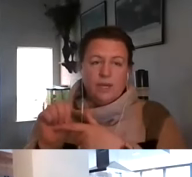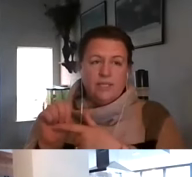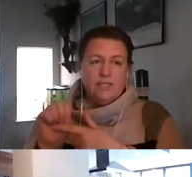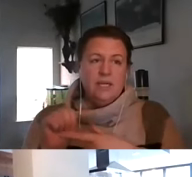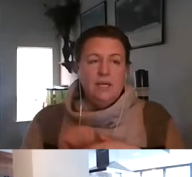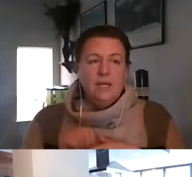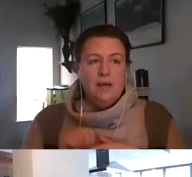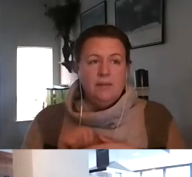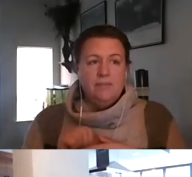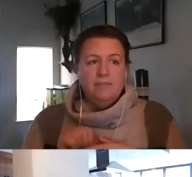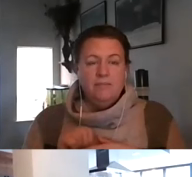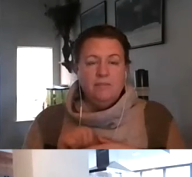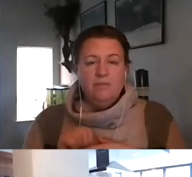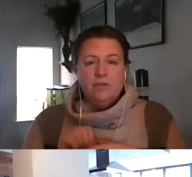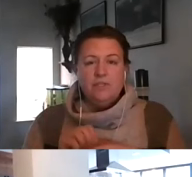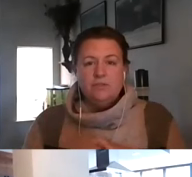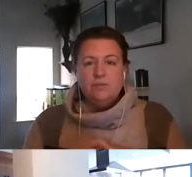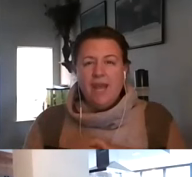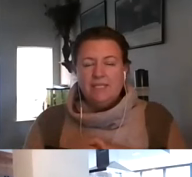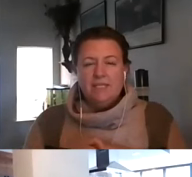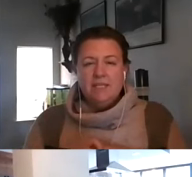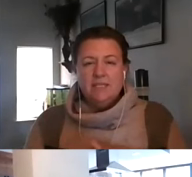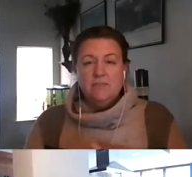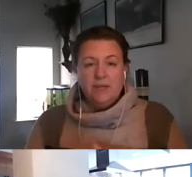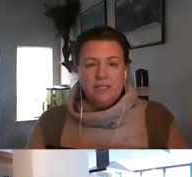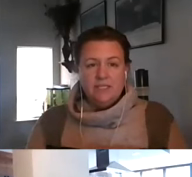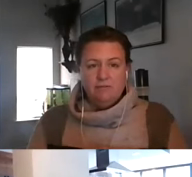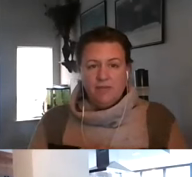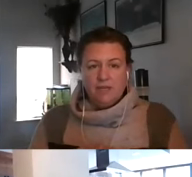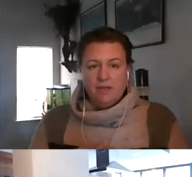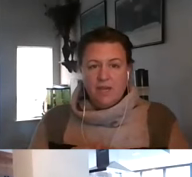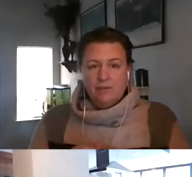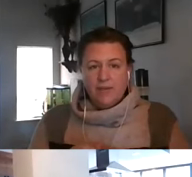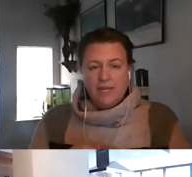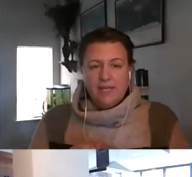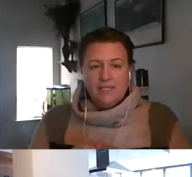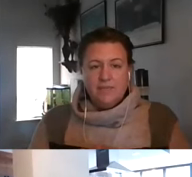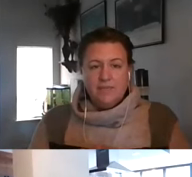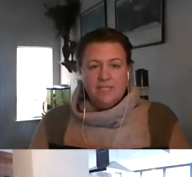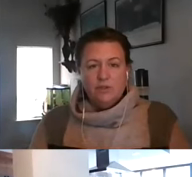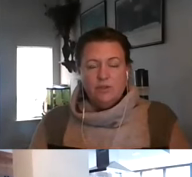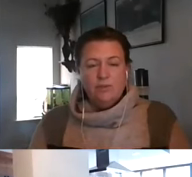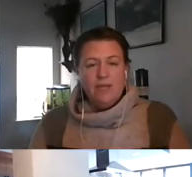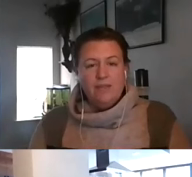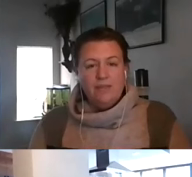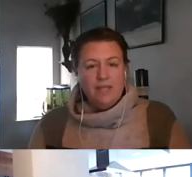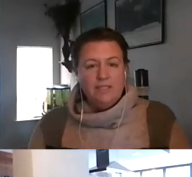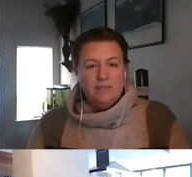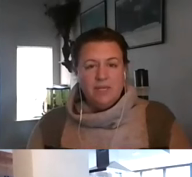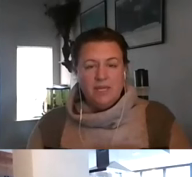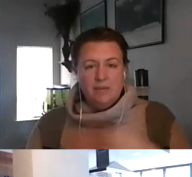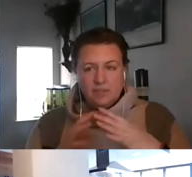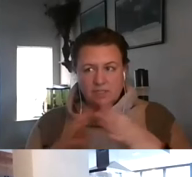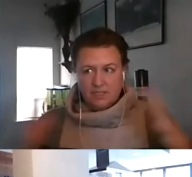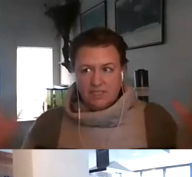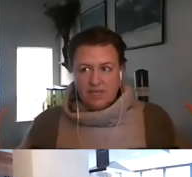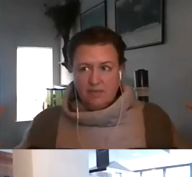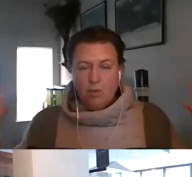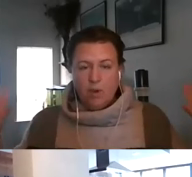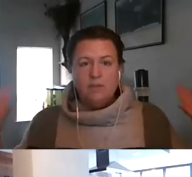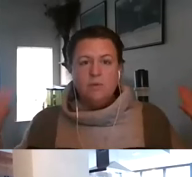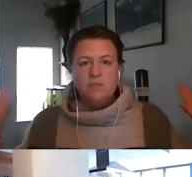think through it versus reacting to the experience of fear, recognizing potential threats and being